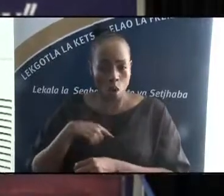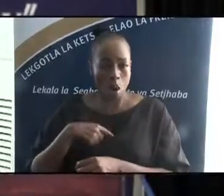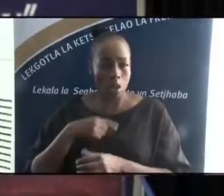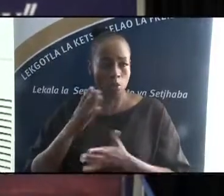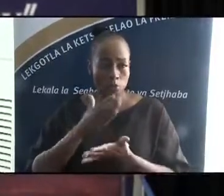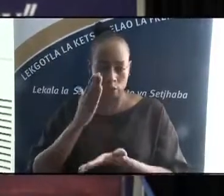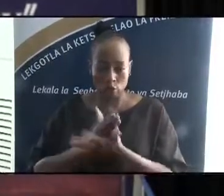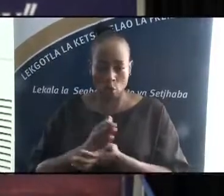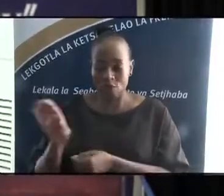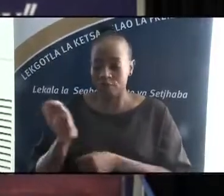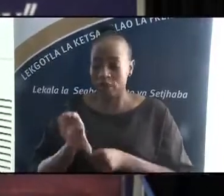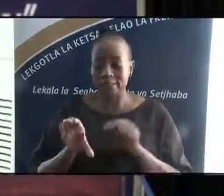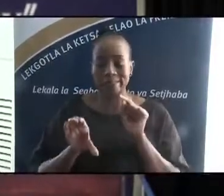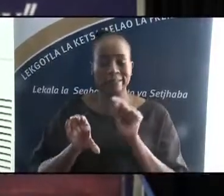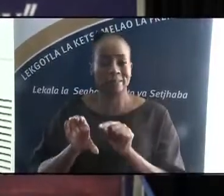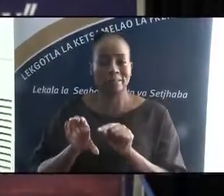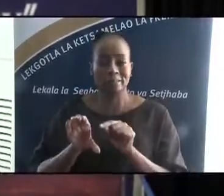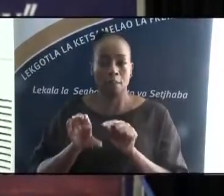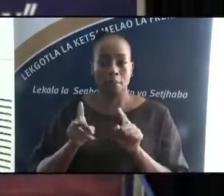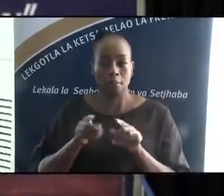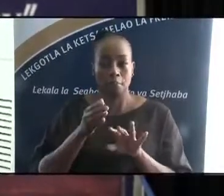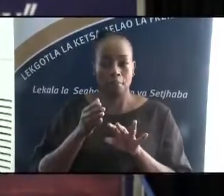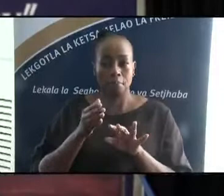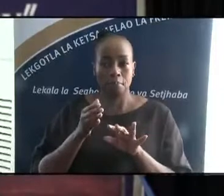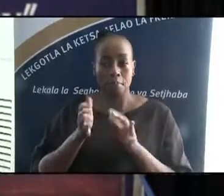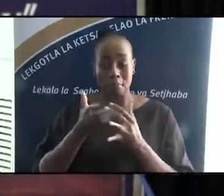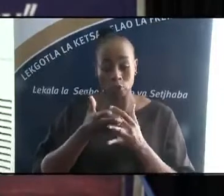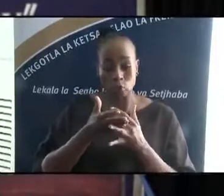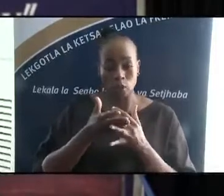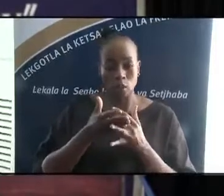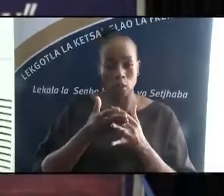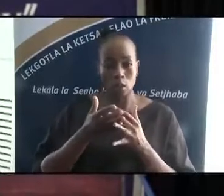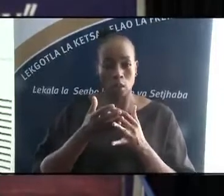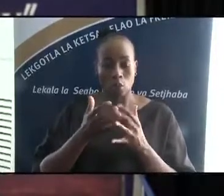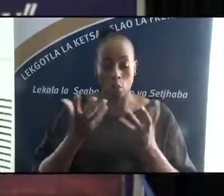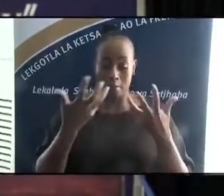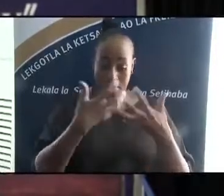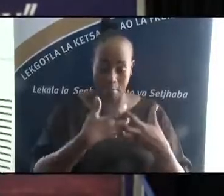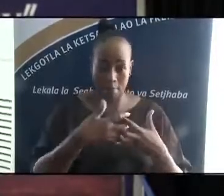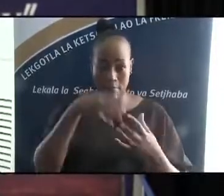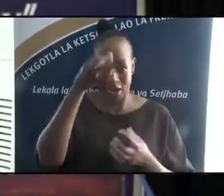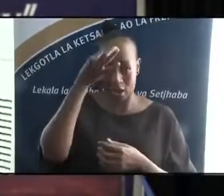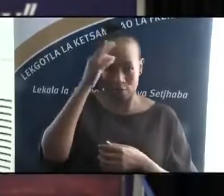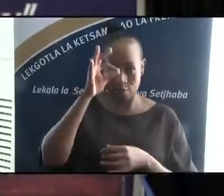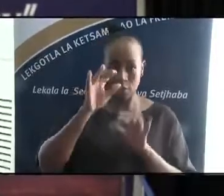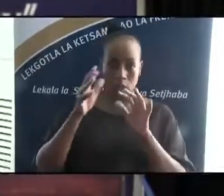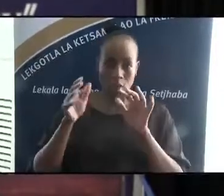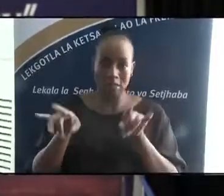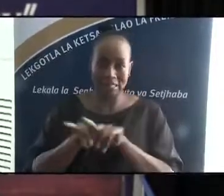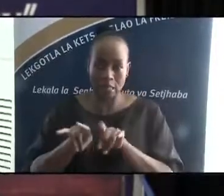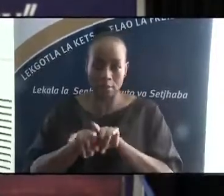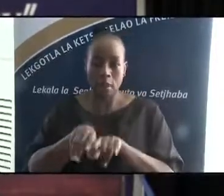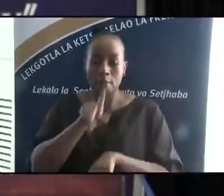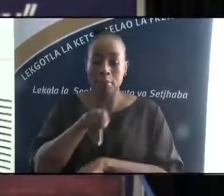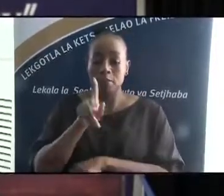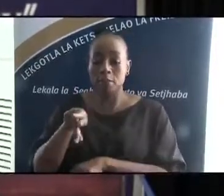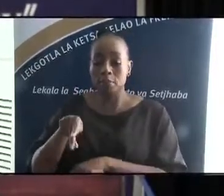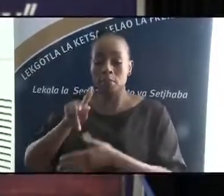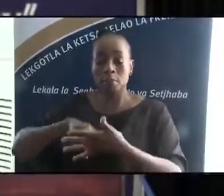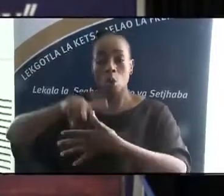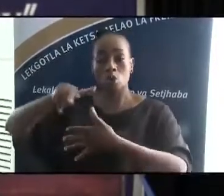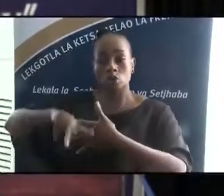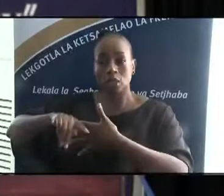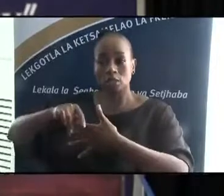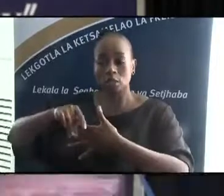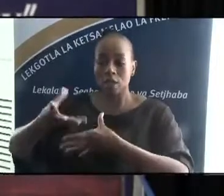the funding gap between the states and the gap that the state might have. Triple P projects often